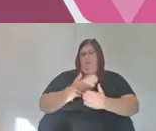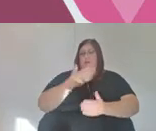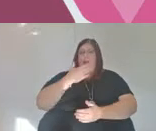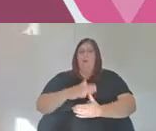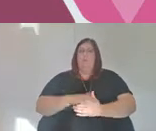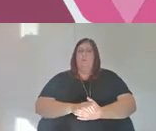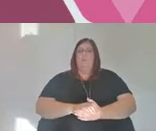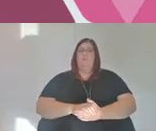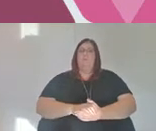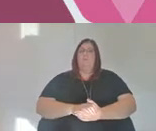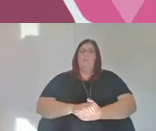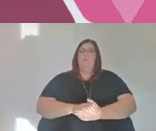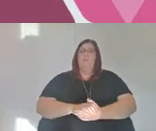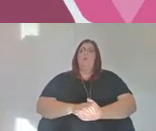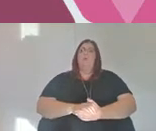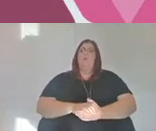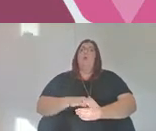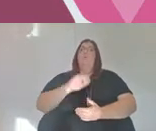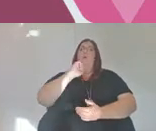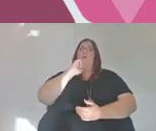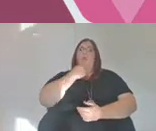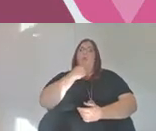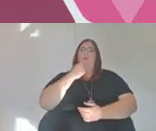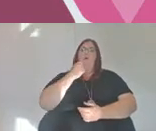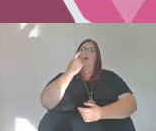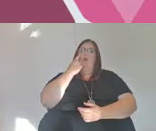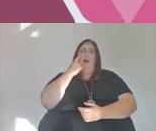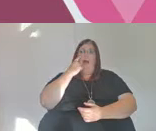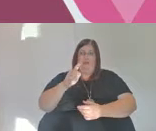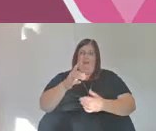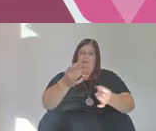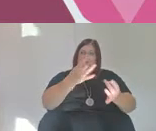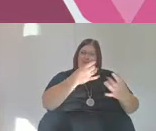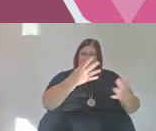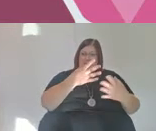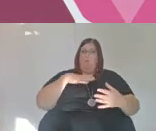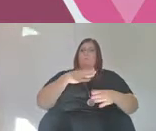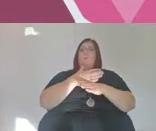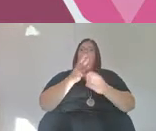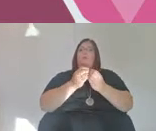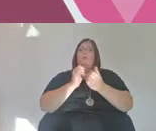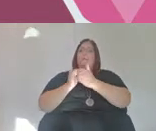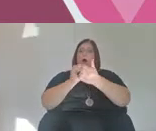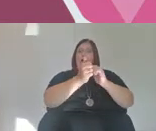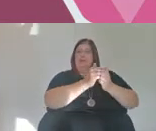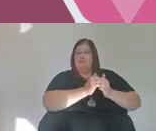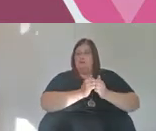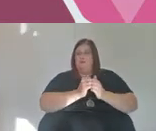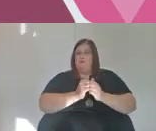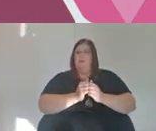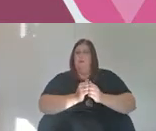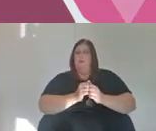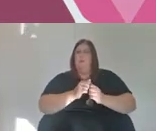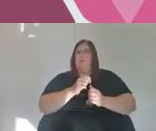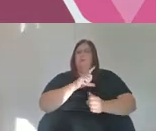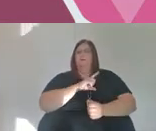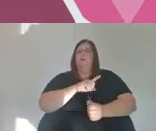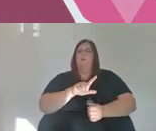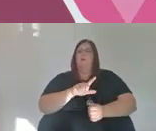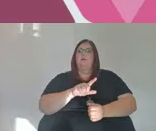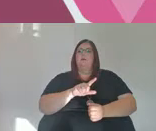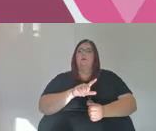to and work with our partners to listen to feedback and co-produce future services, most notably and recently that's